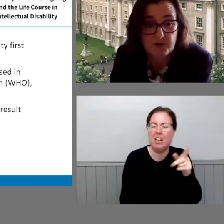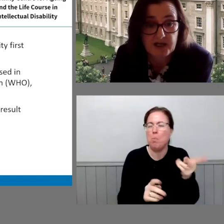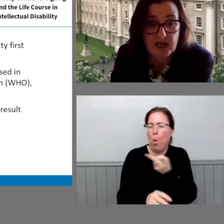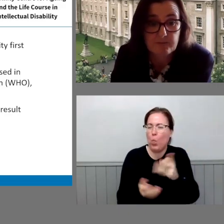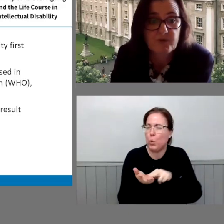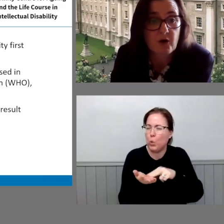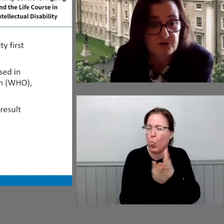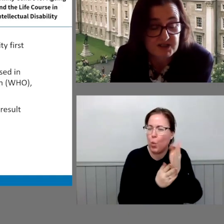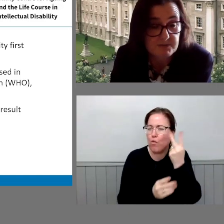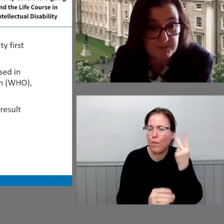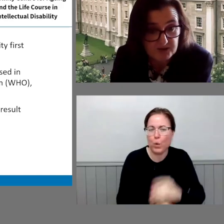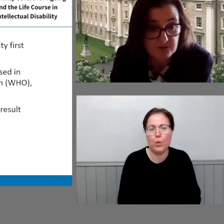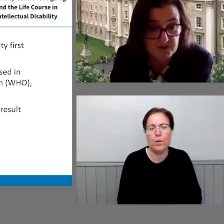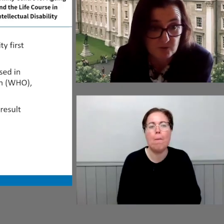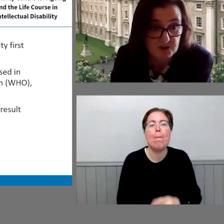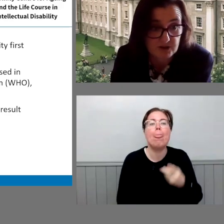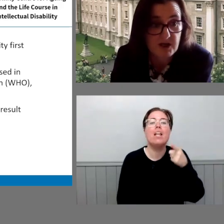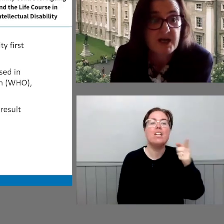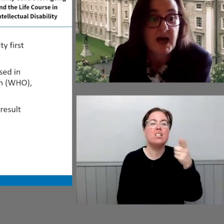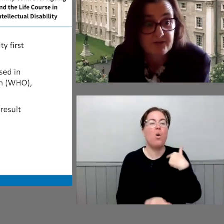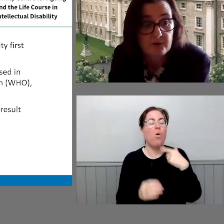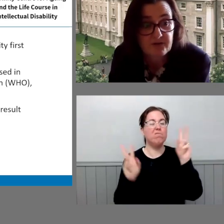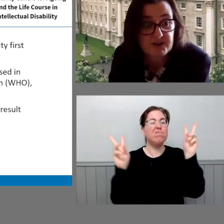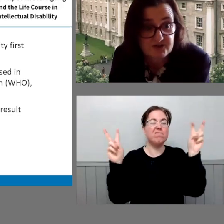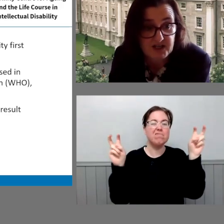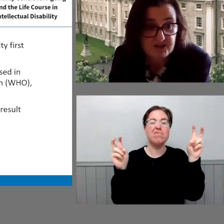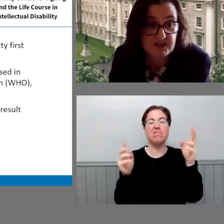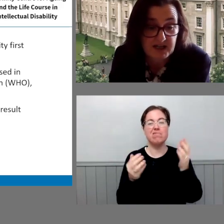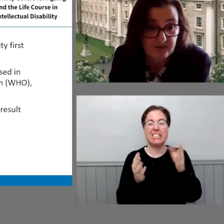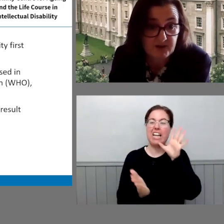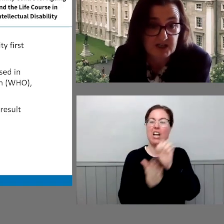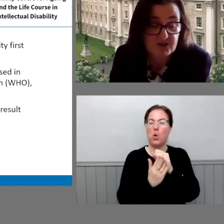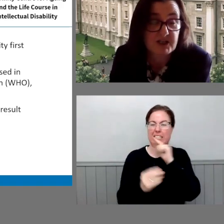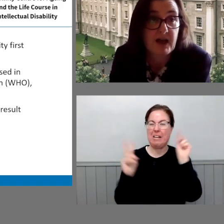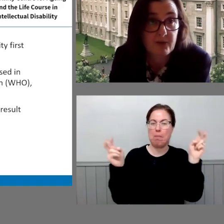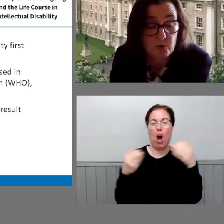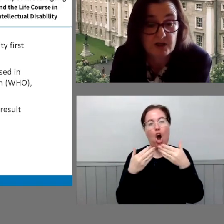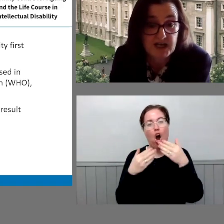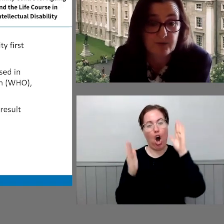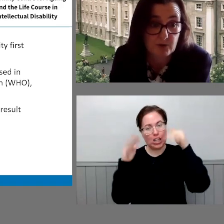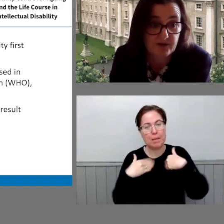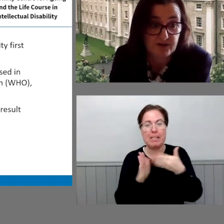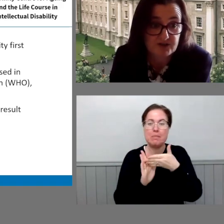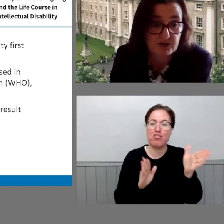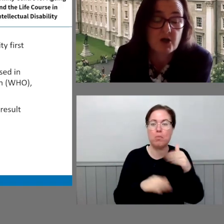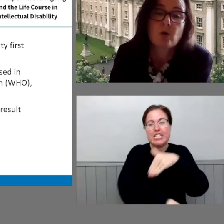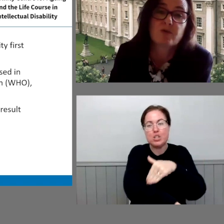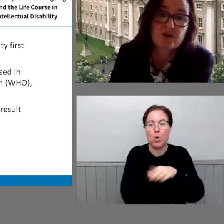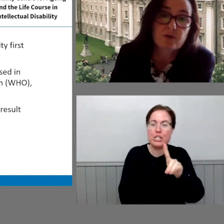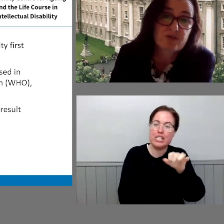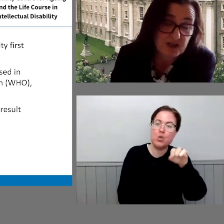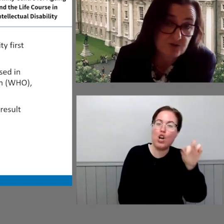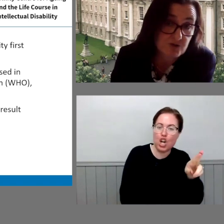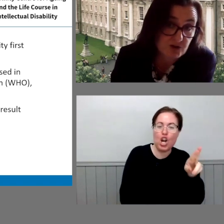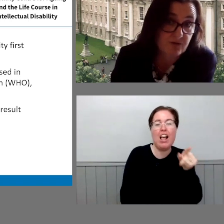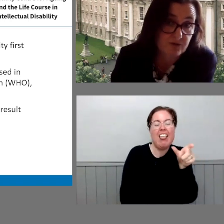diagnostic category name, autism spectrum disorder, as used in international classification and the World Health Organization,